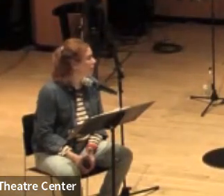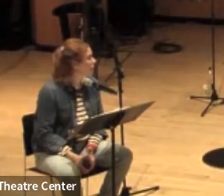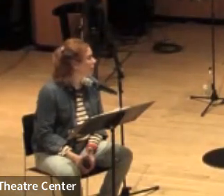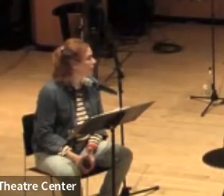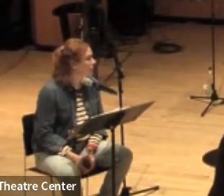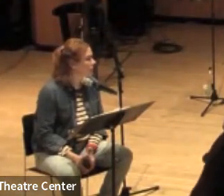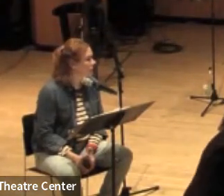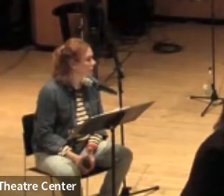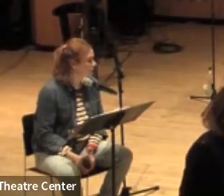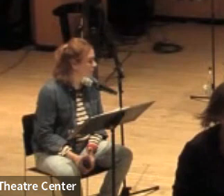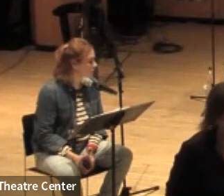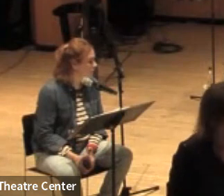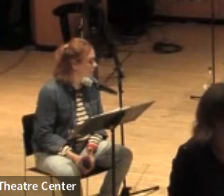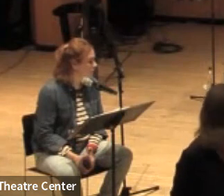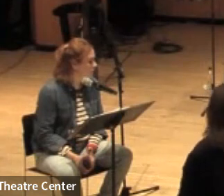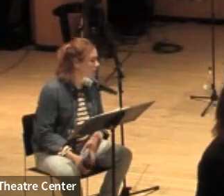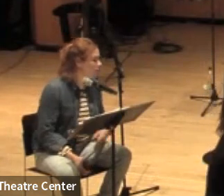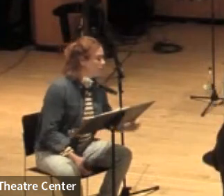know